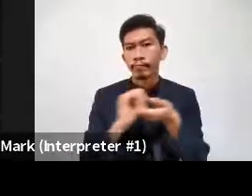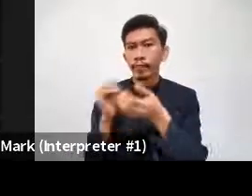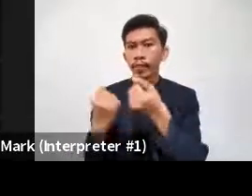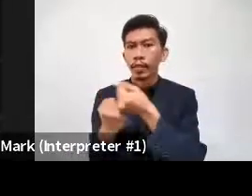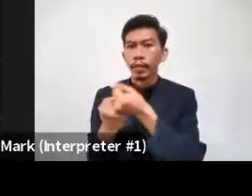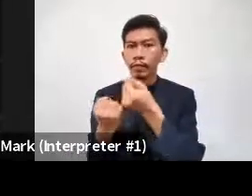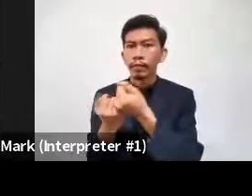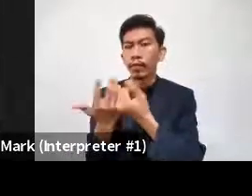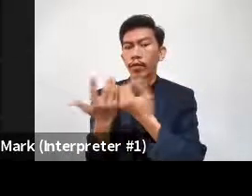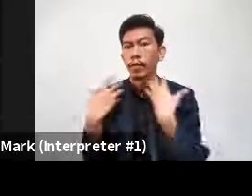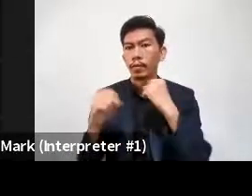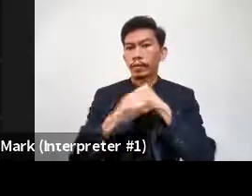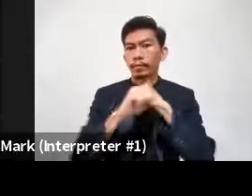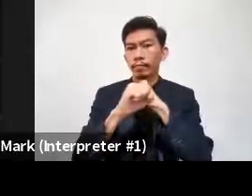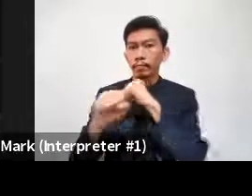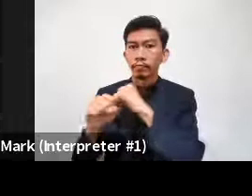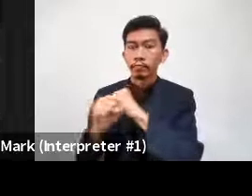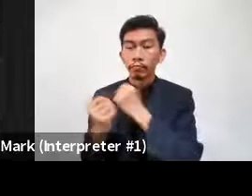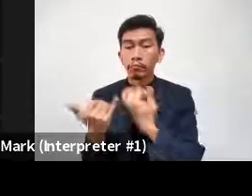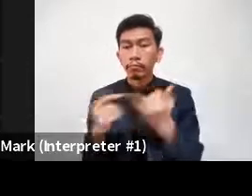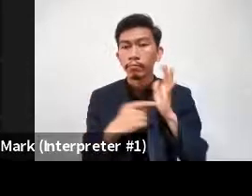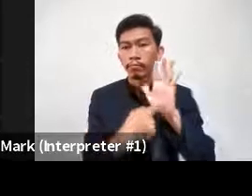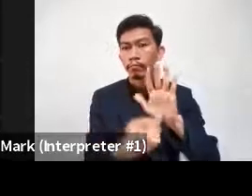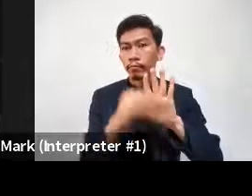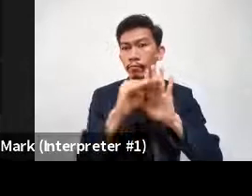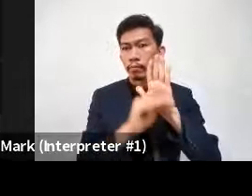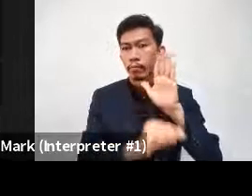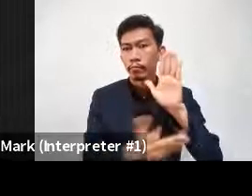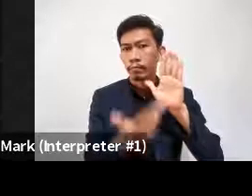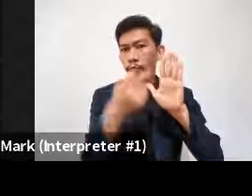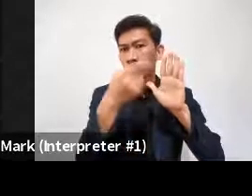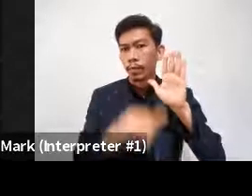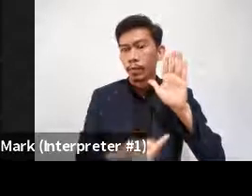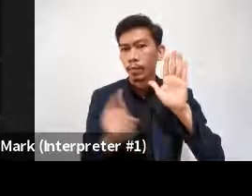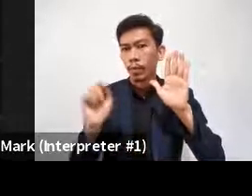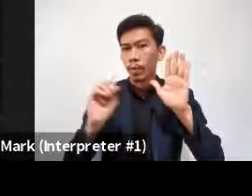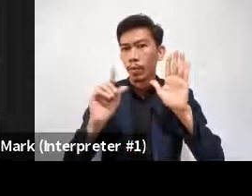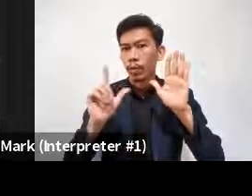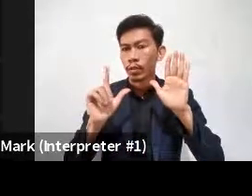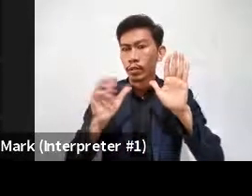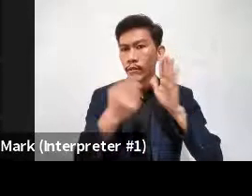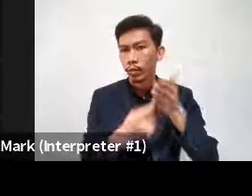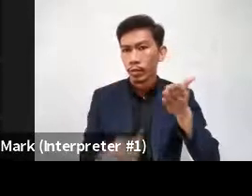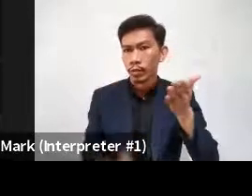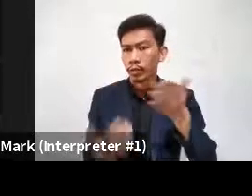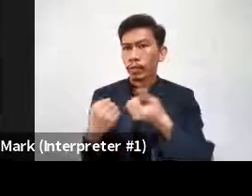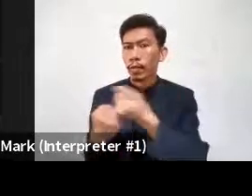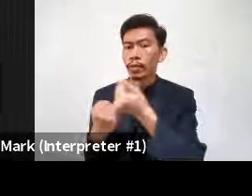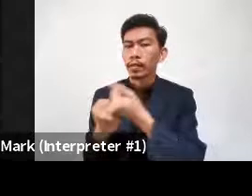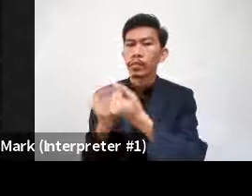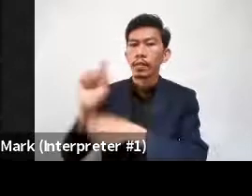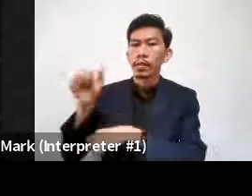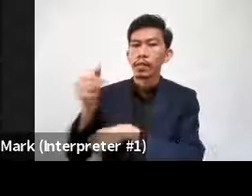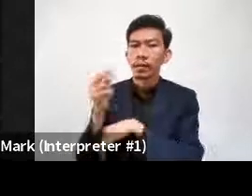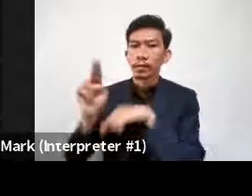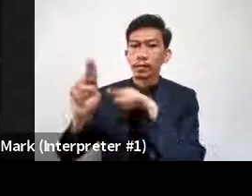playbook. And basically what we want to show you here is that these are tools for which we are able to assist our local government